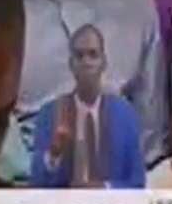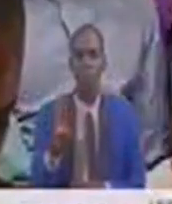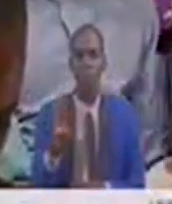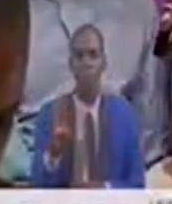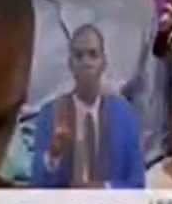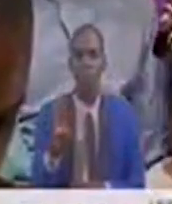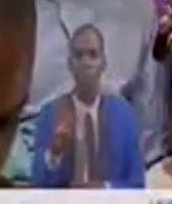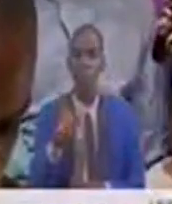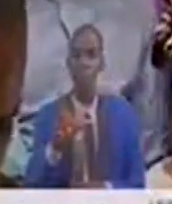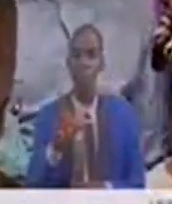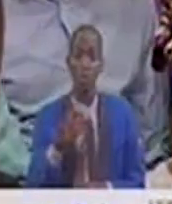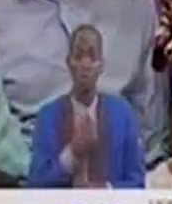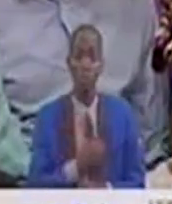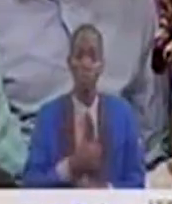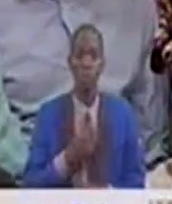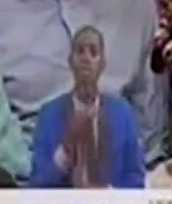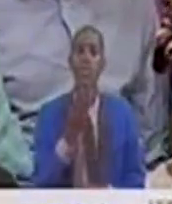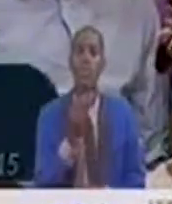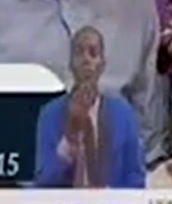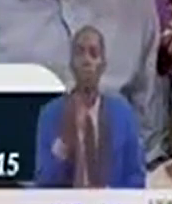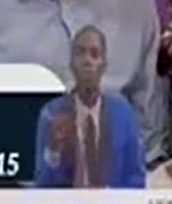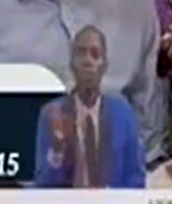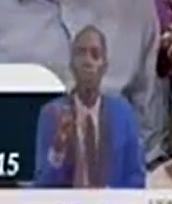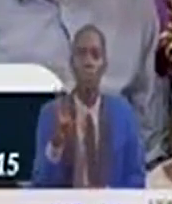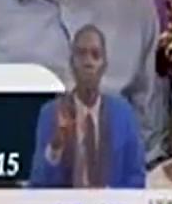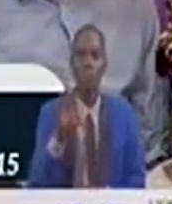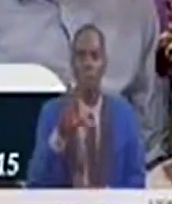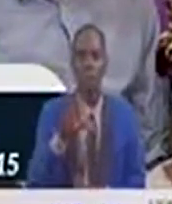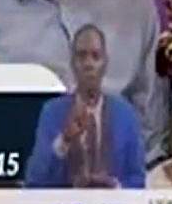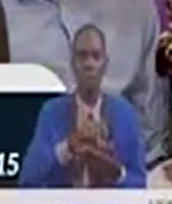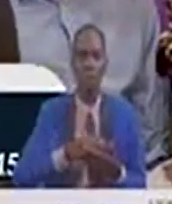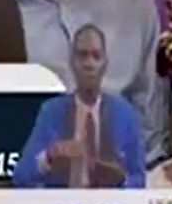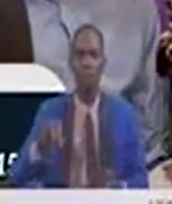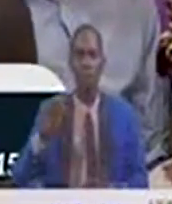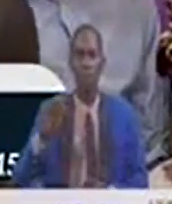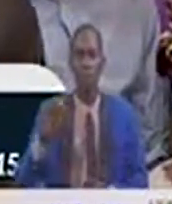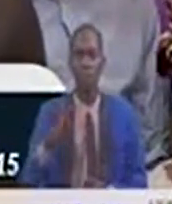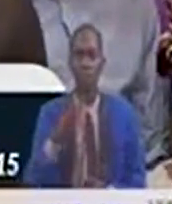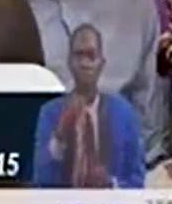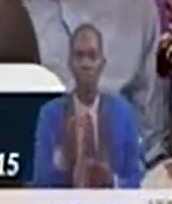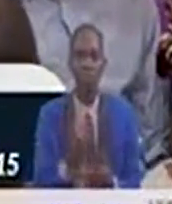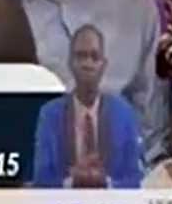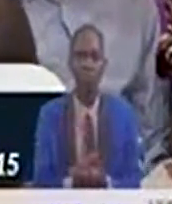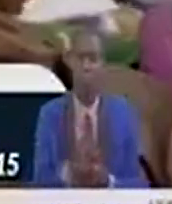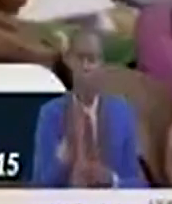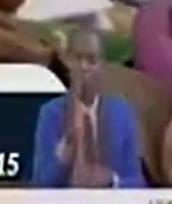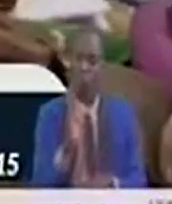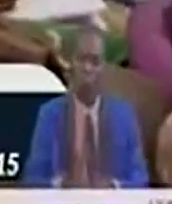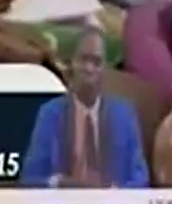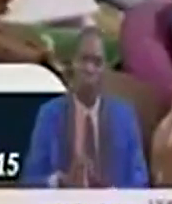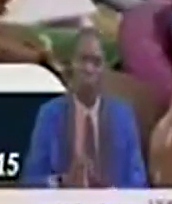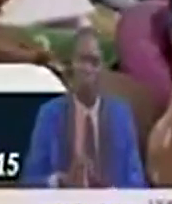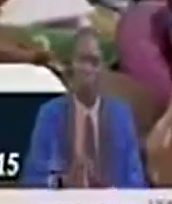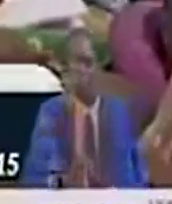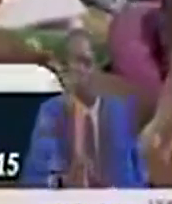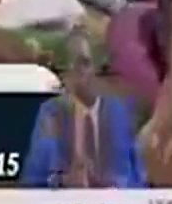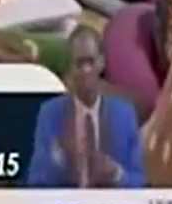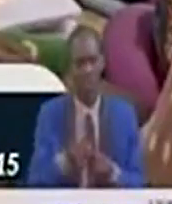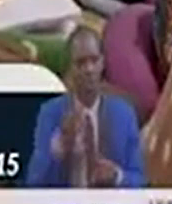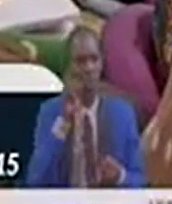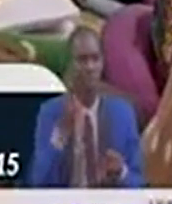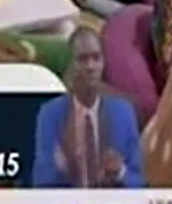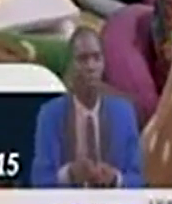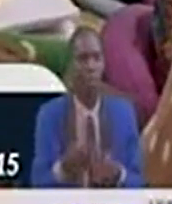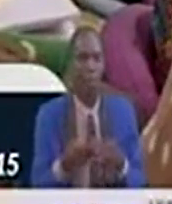Hebrews chapter 3, we're looking at verse 12. It says, take heed, brethren, lest